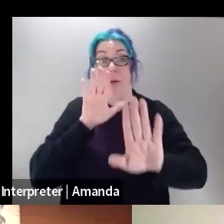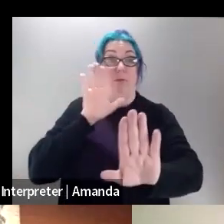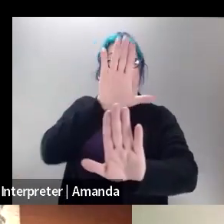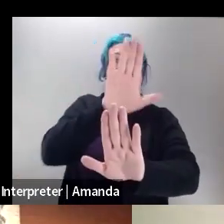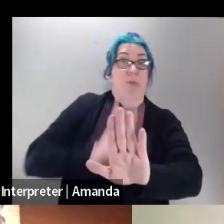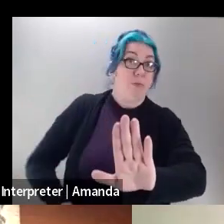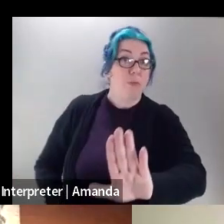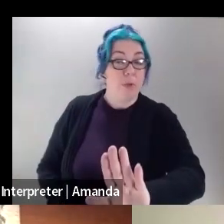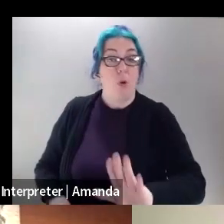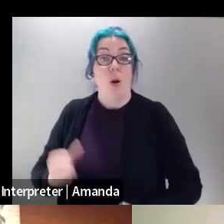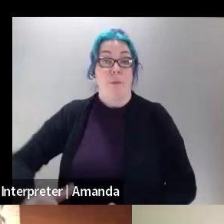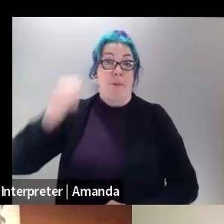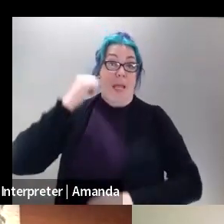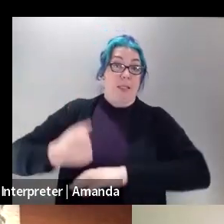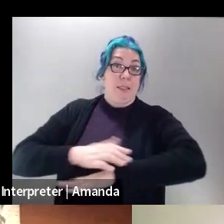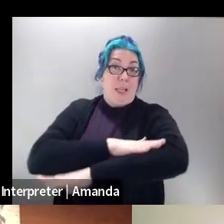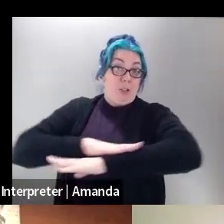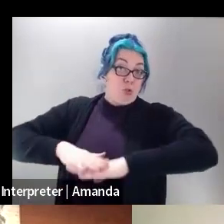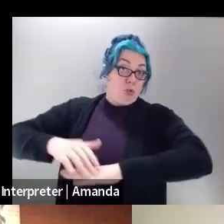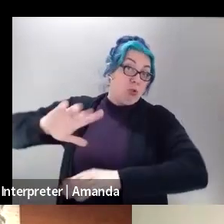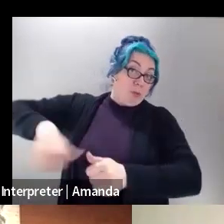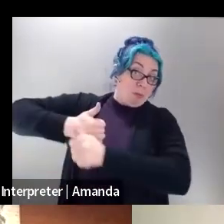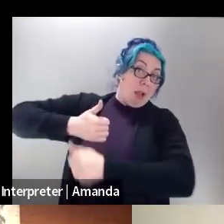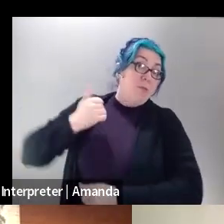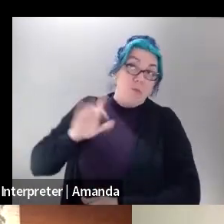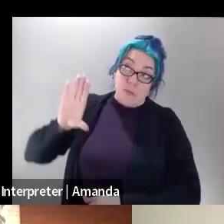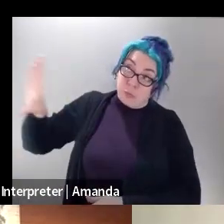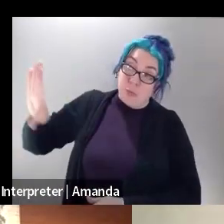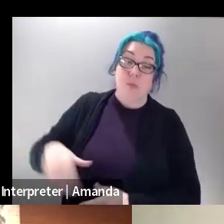like if you've got a physical document, that can be really useful.